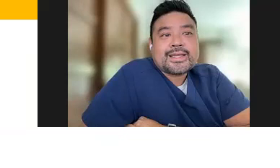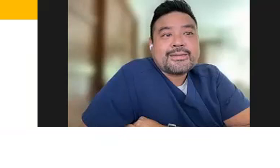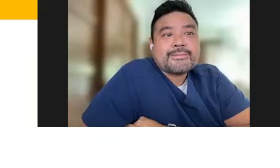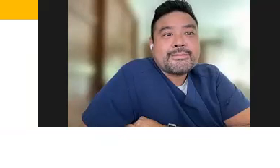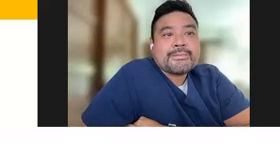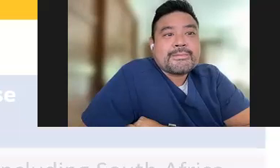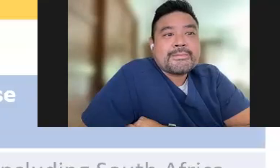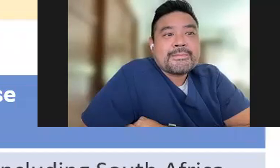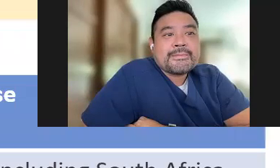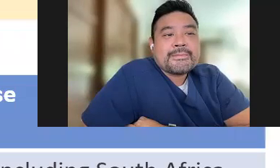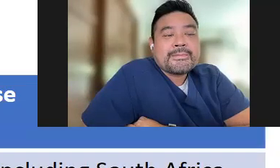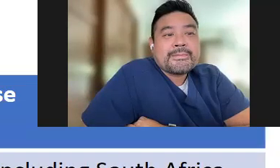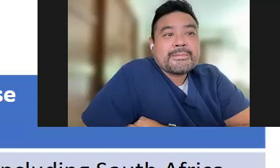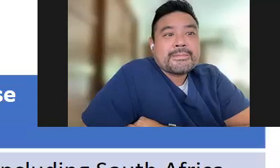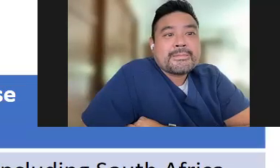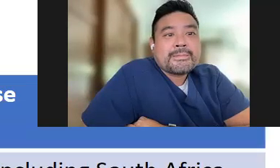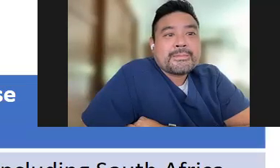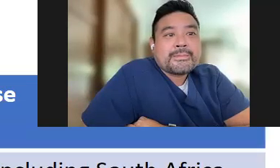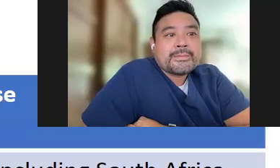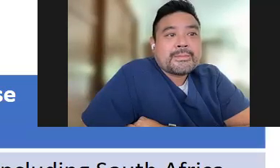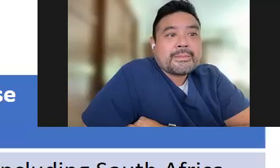Next slide.